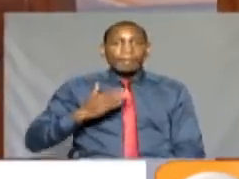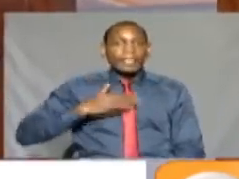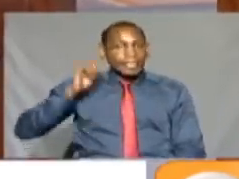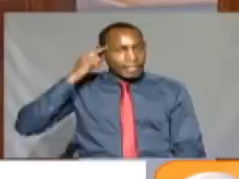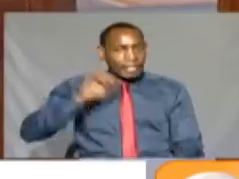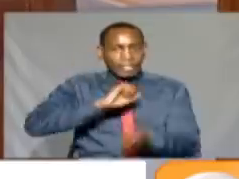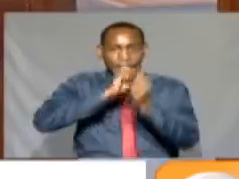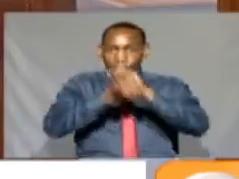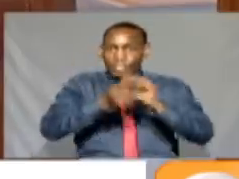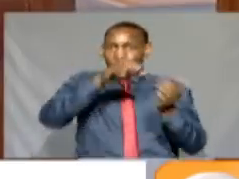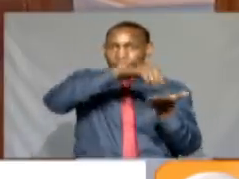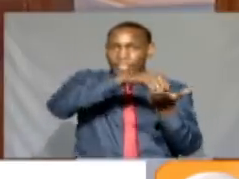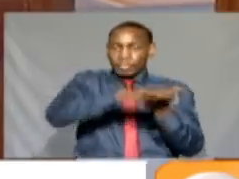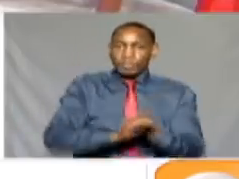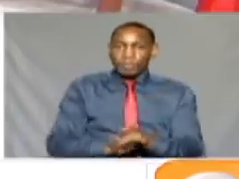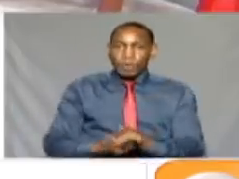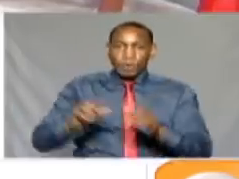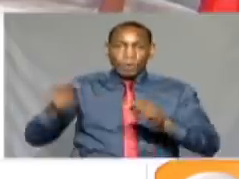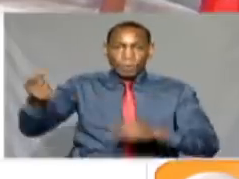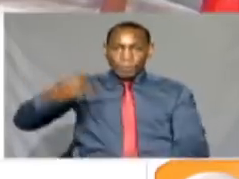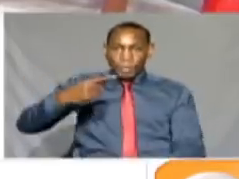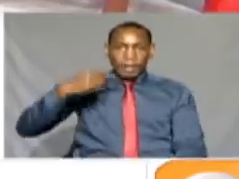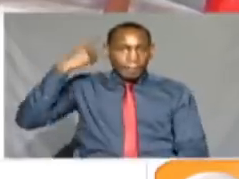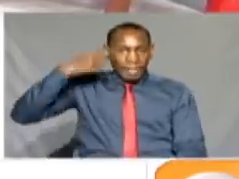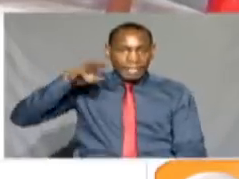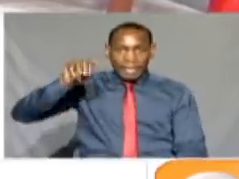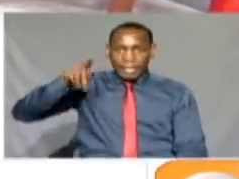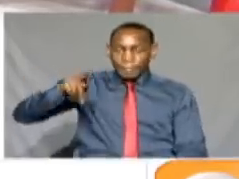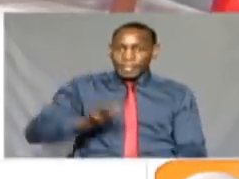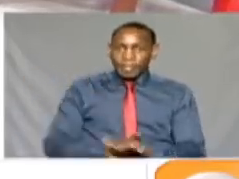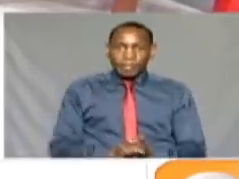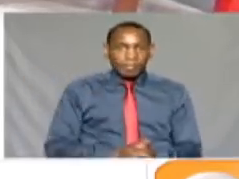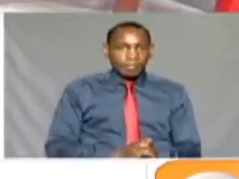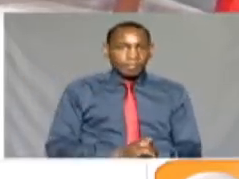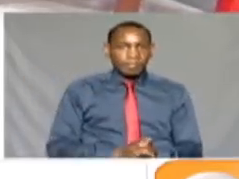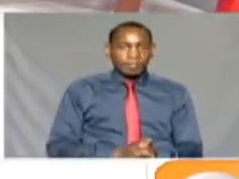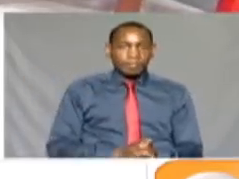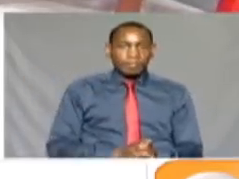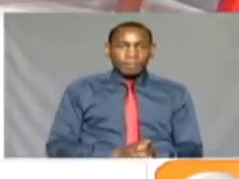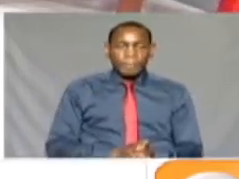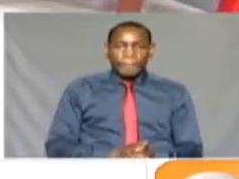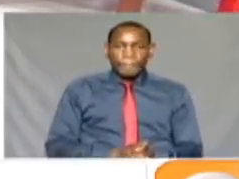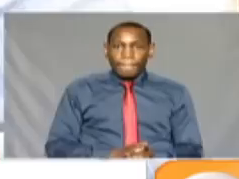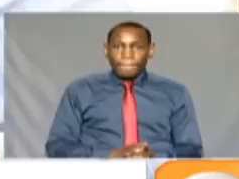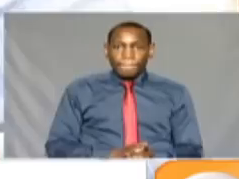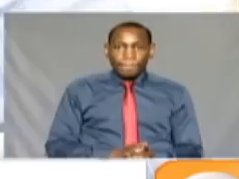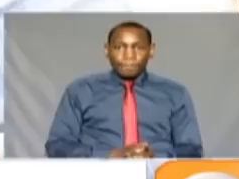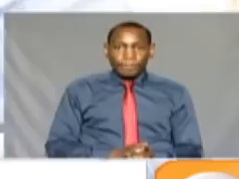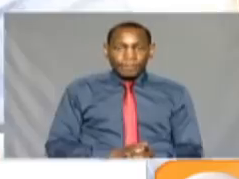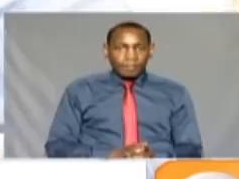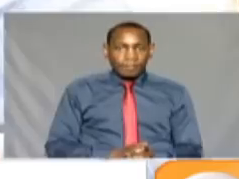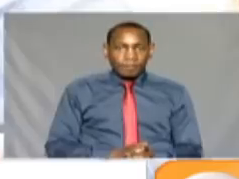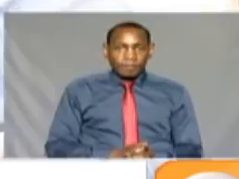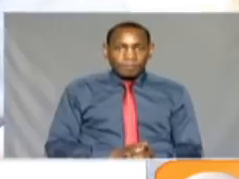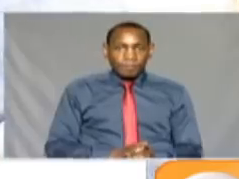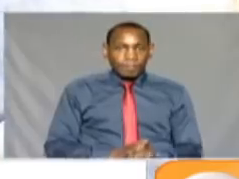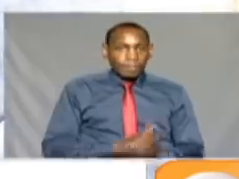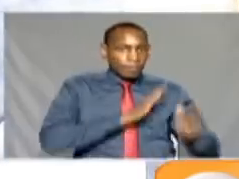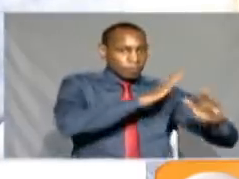whole thing. There's a message here from Mathare MP. Yeah. Anthony Oluoch. Yes, my taekwondo mate. Oh. Ulishika vizuri hiyo